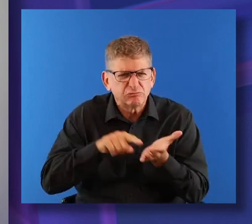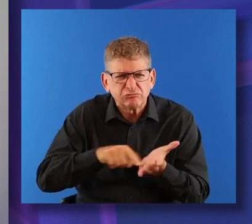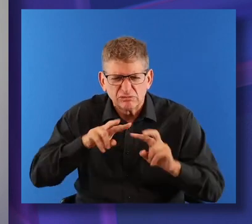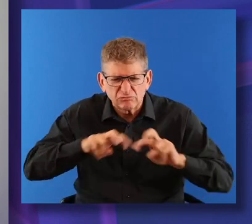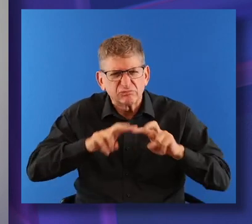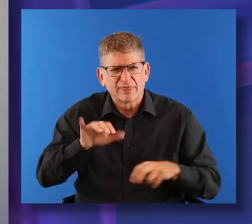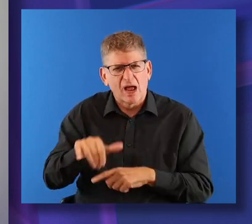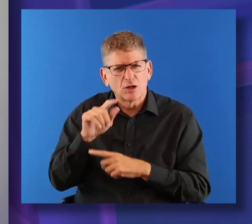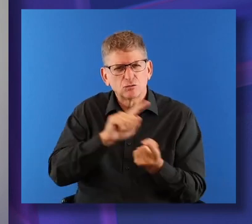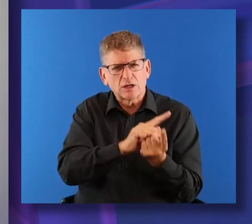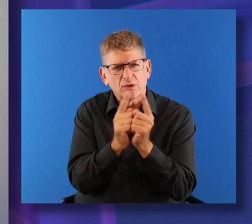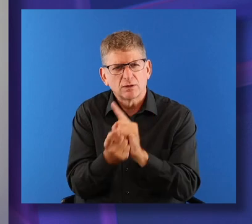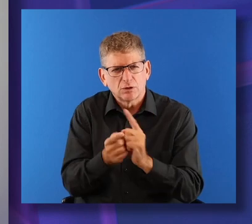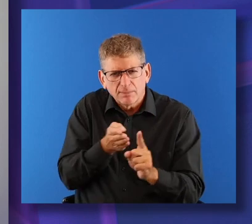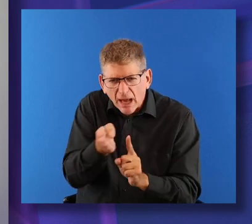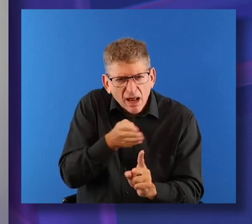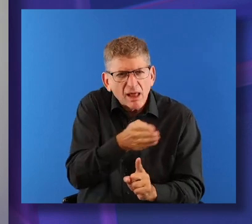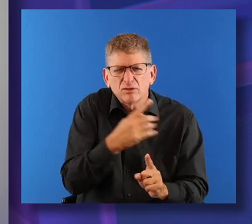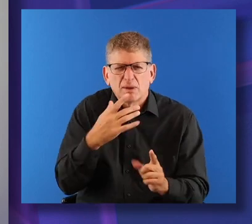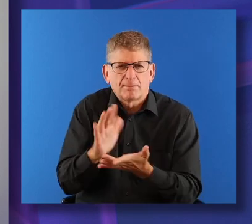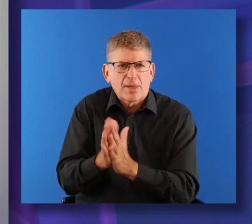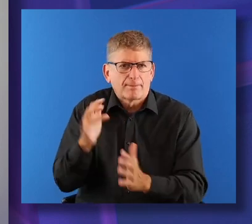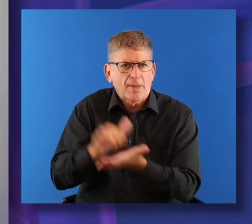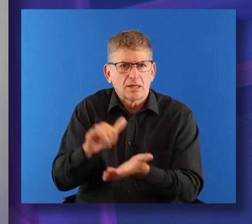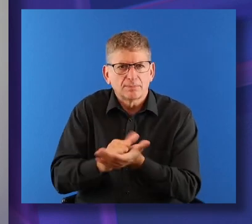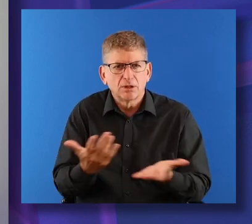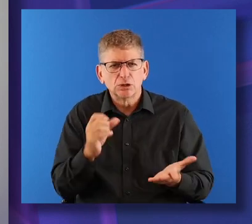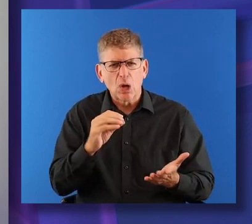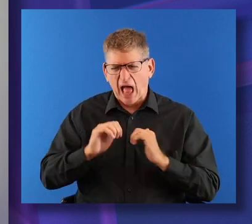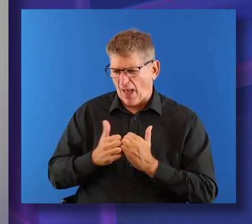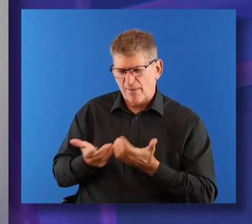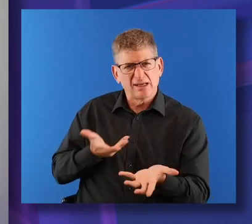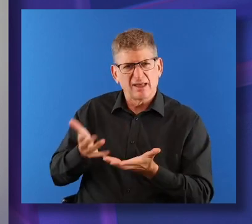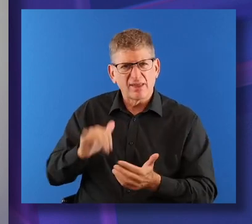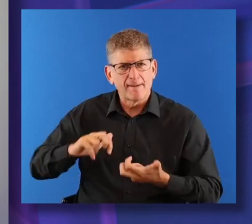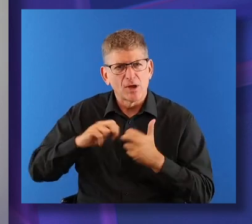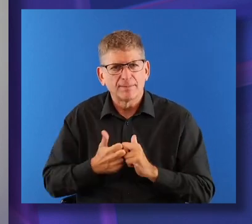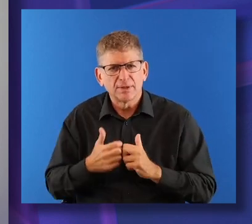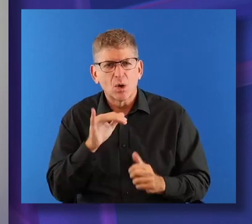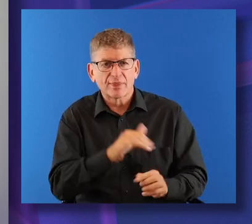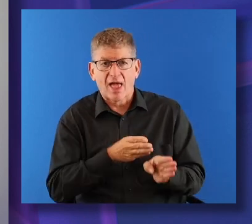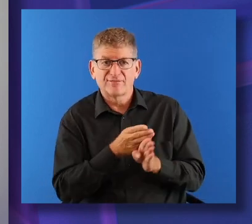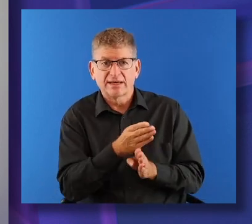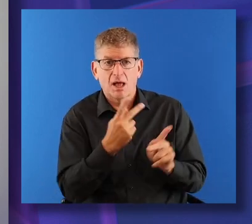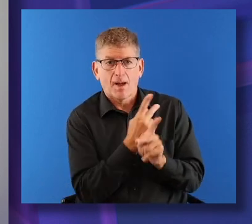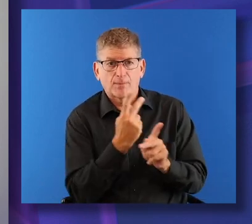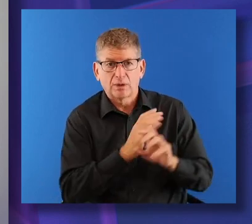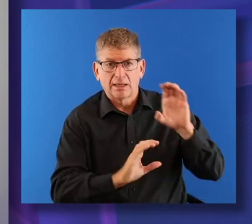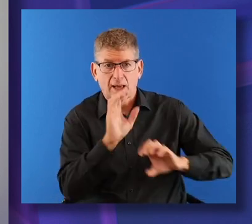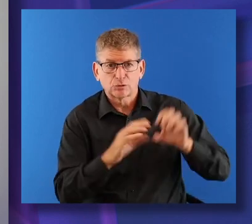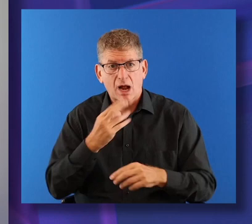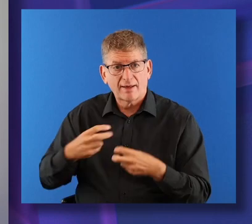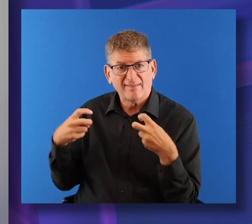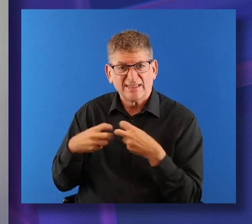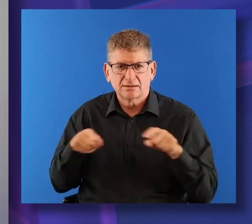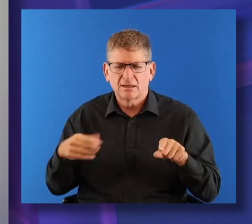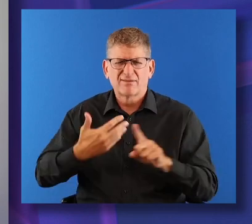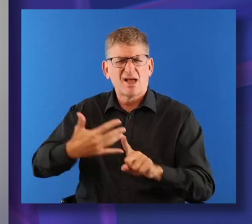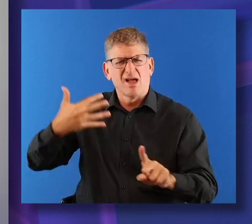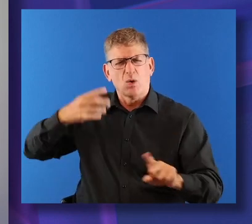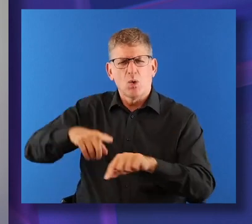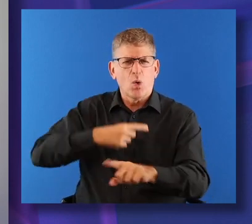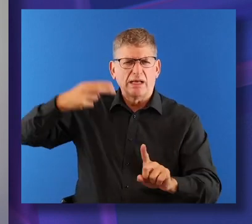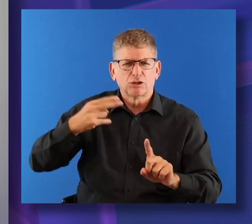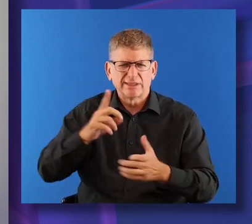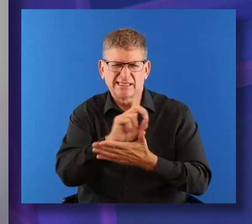designing approximate computational methods to study these systems with molecular simulation. But despite all of these scientific advances, it